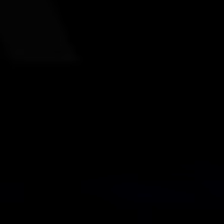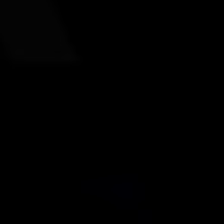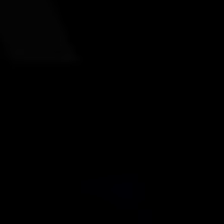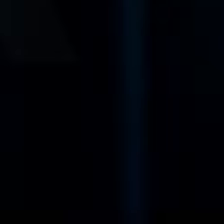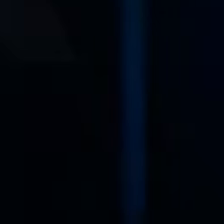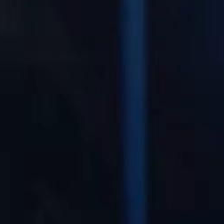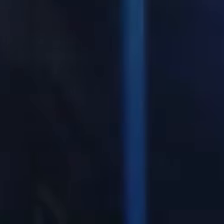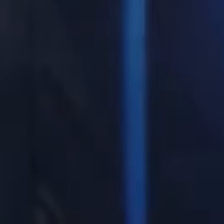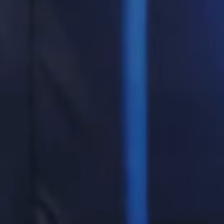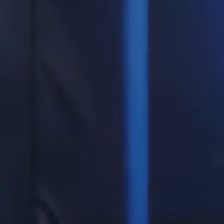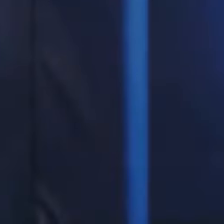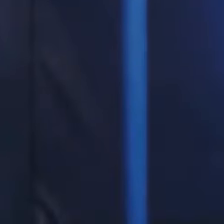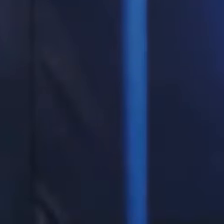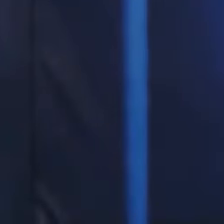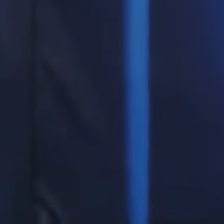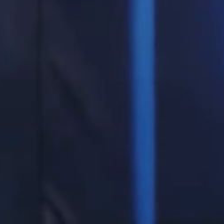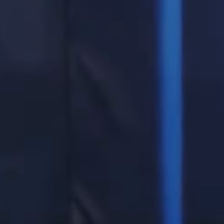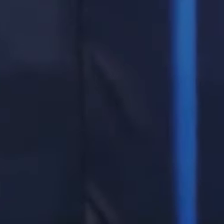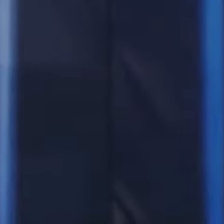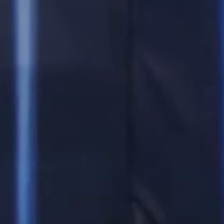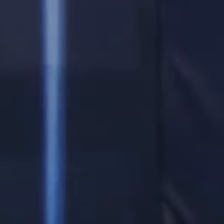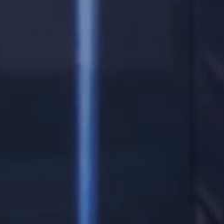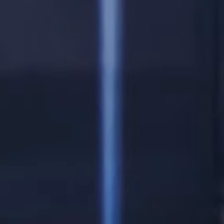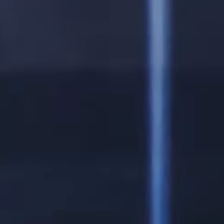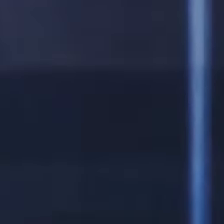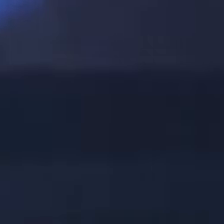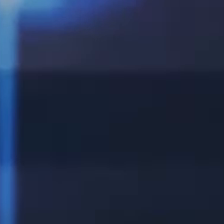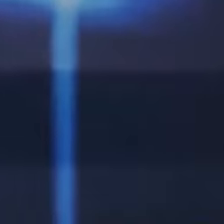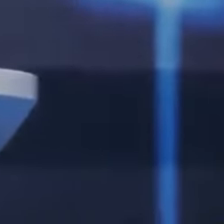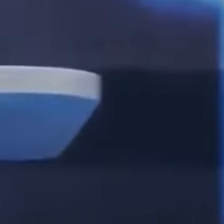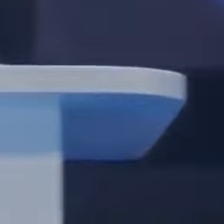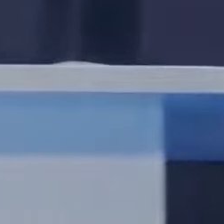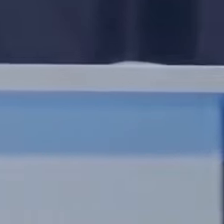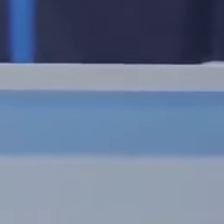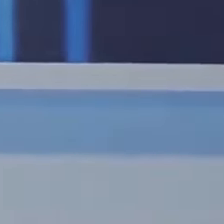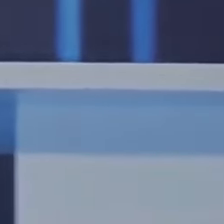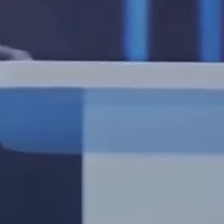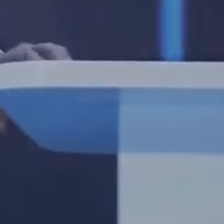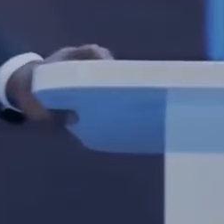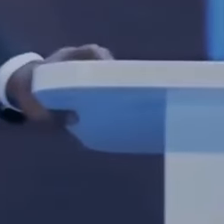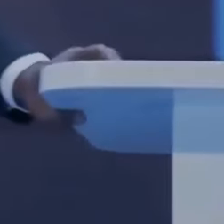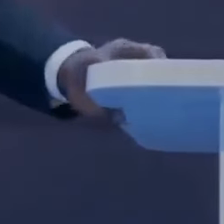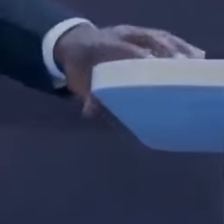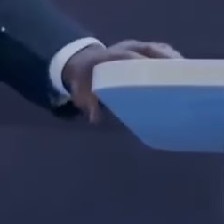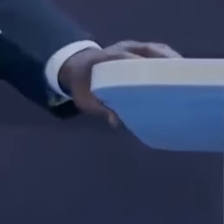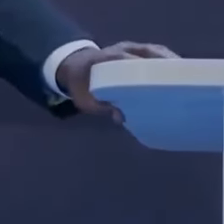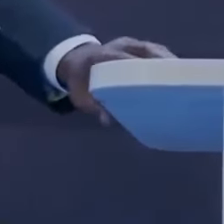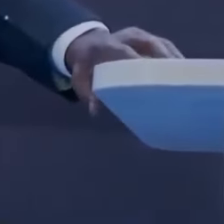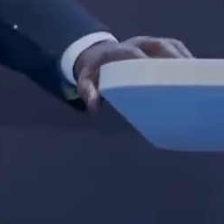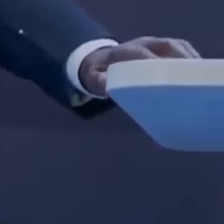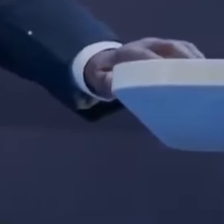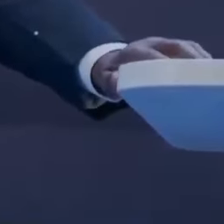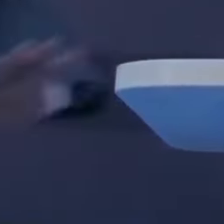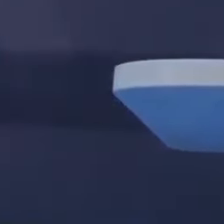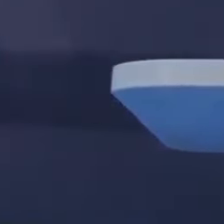there's something more important than all the gold and all the silver and all the money and the pound sterling and the dollars.